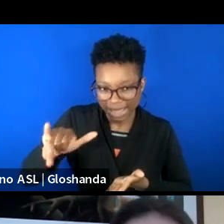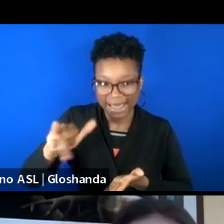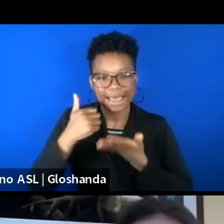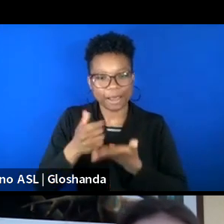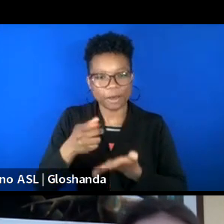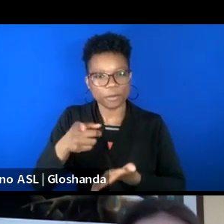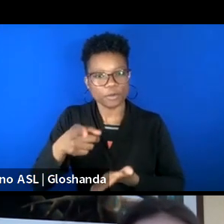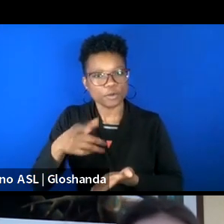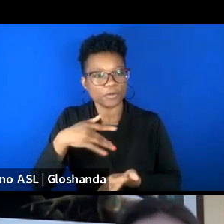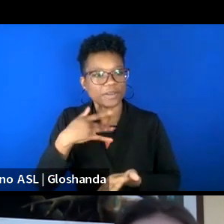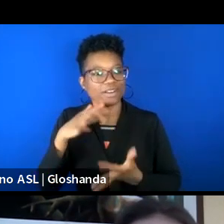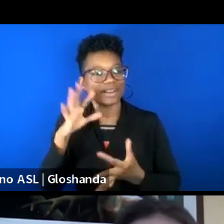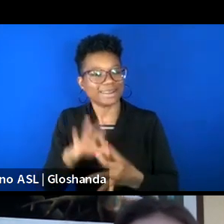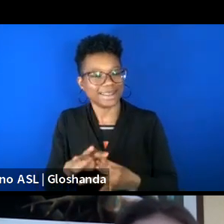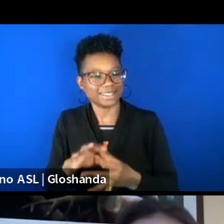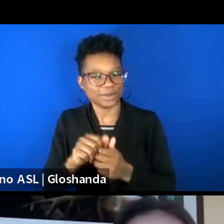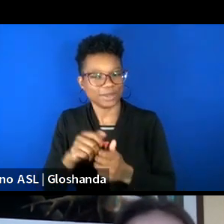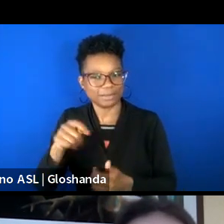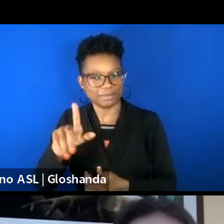start.